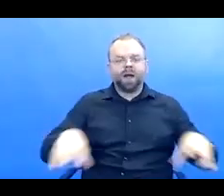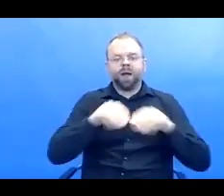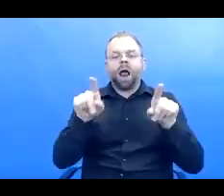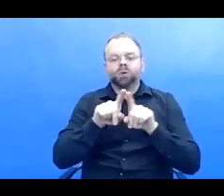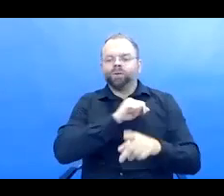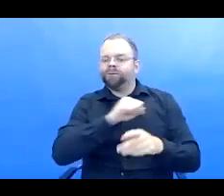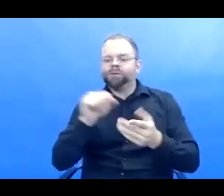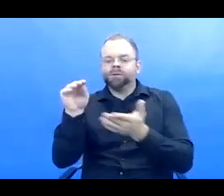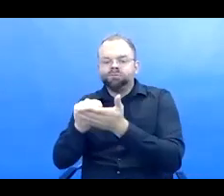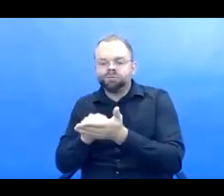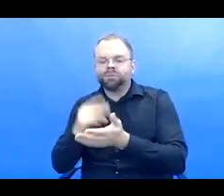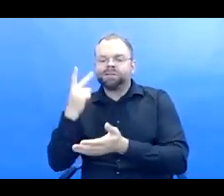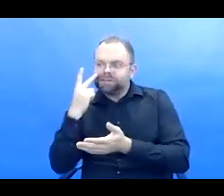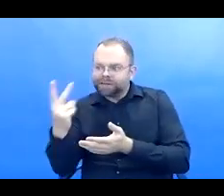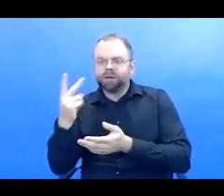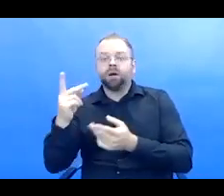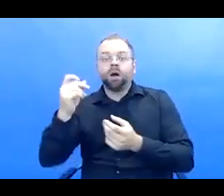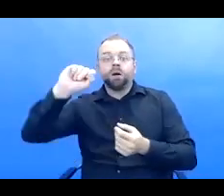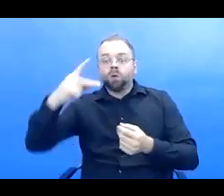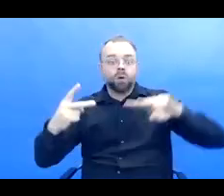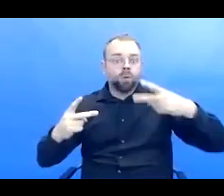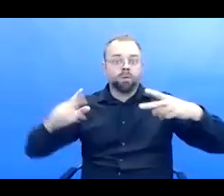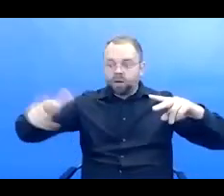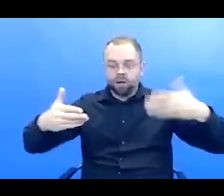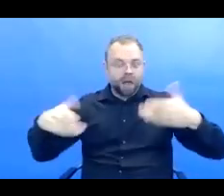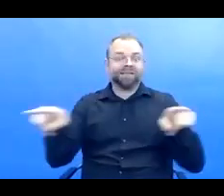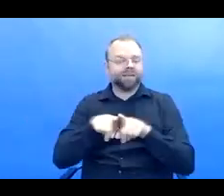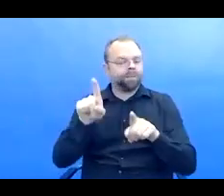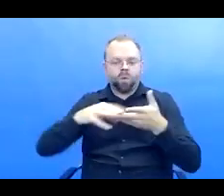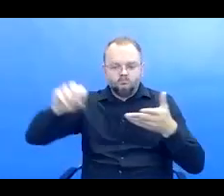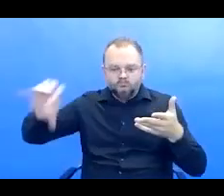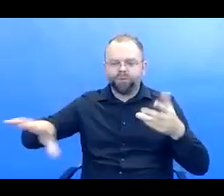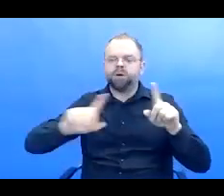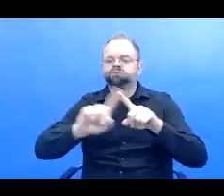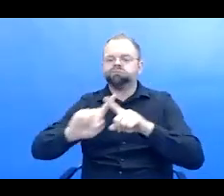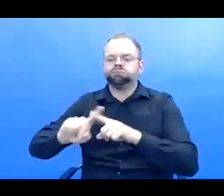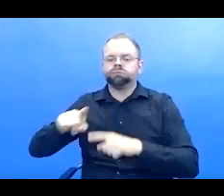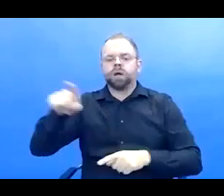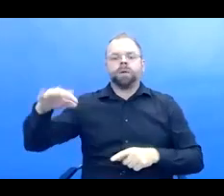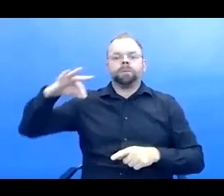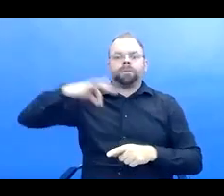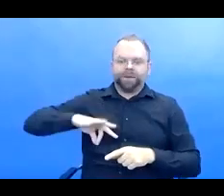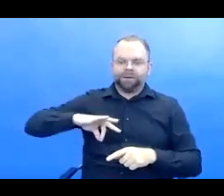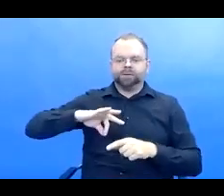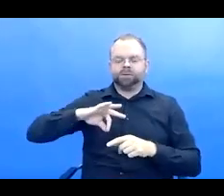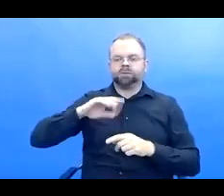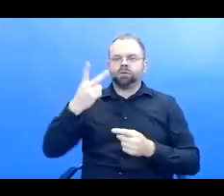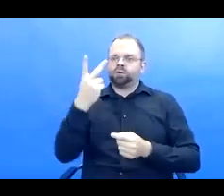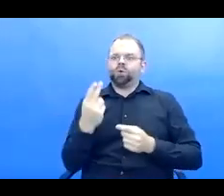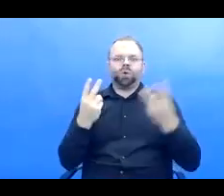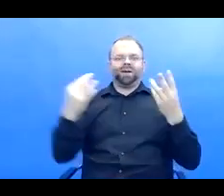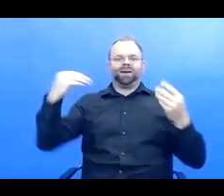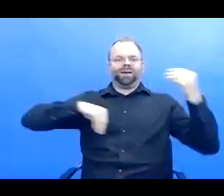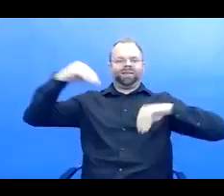barriers that I spoke about, like in the Kenyan context, looking at the registration for persons with disabilities, there is need